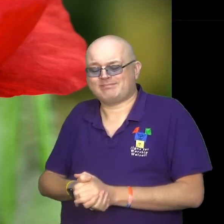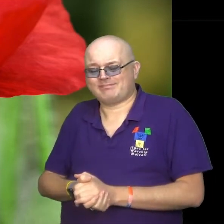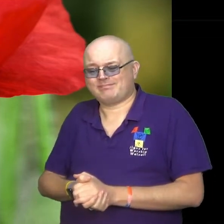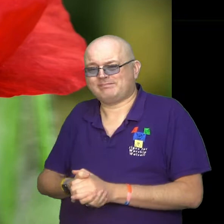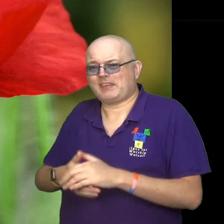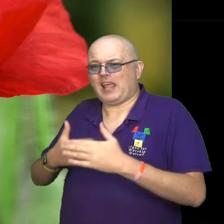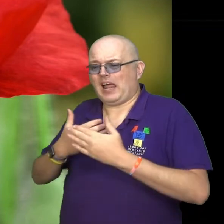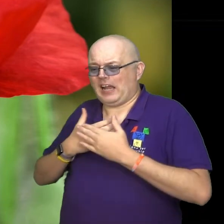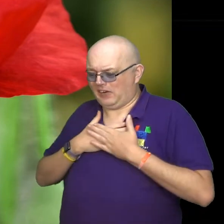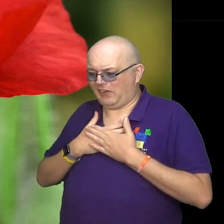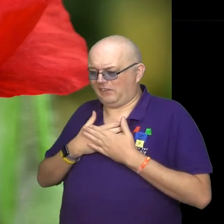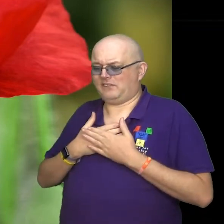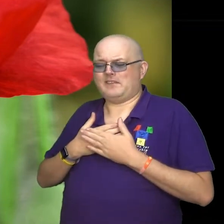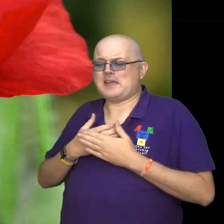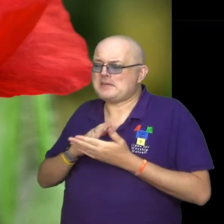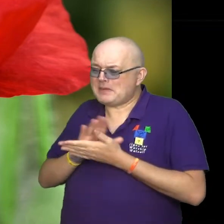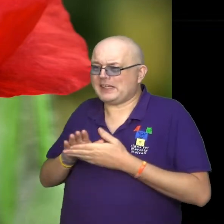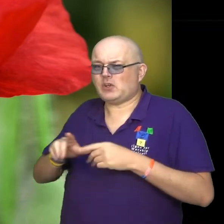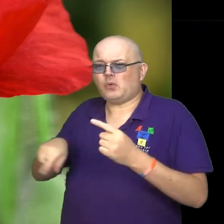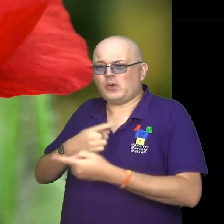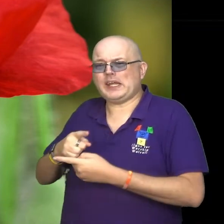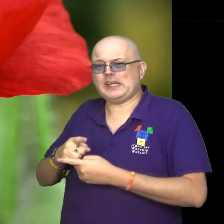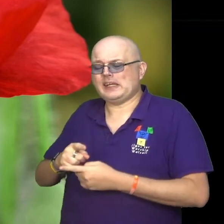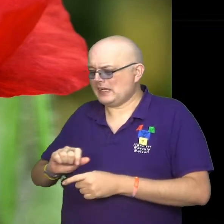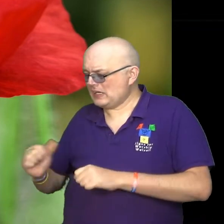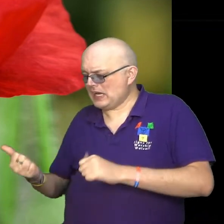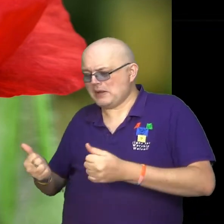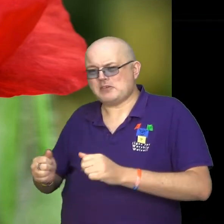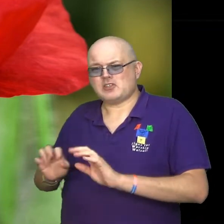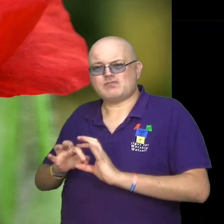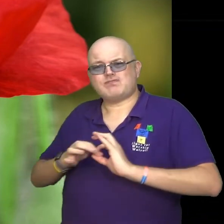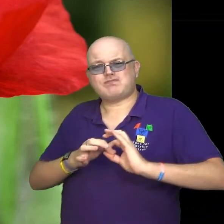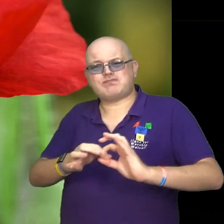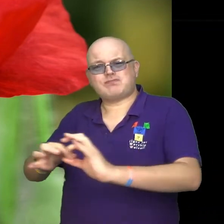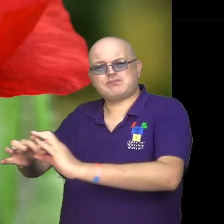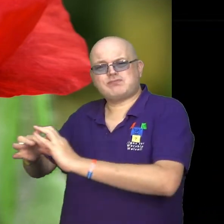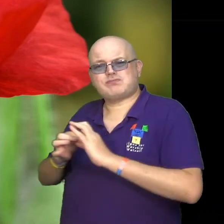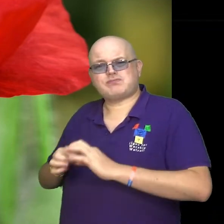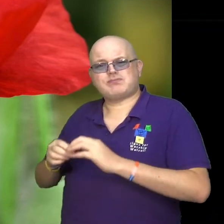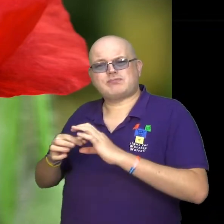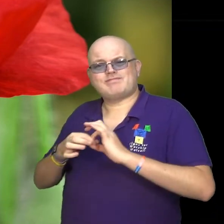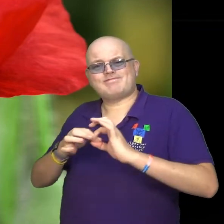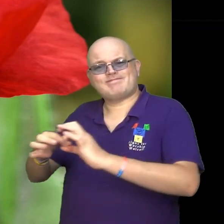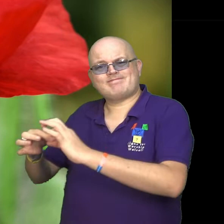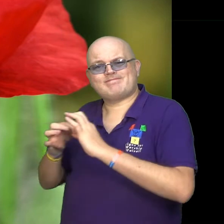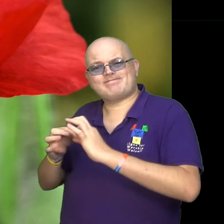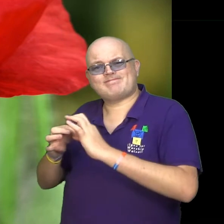Love compels us to stand together in prayer with our neighbours near and far.